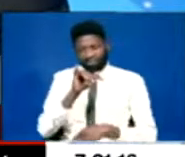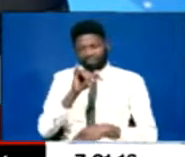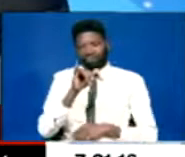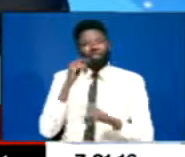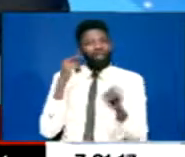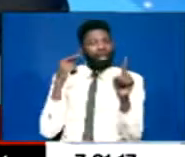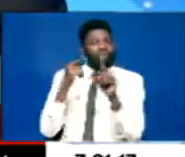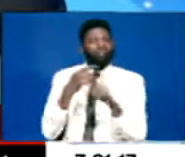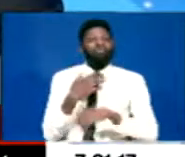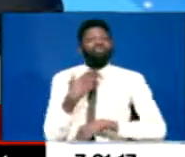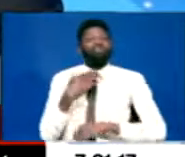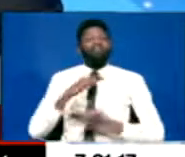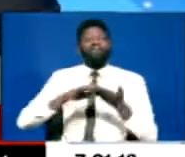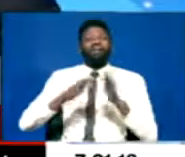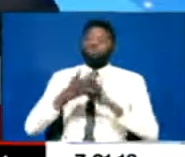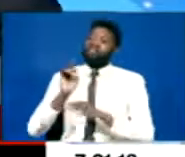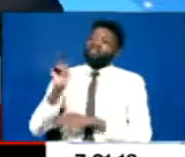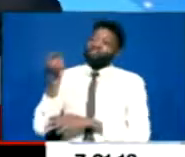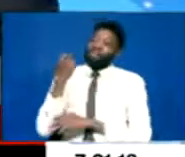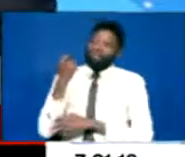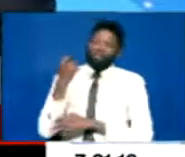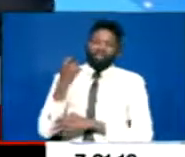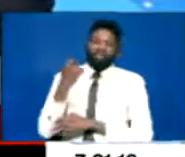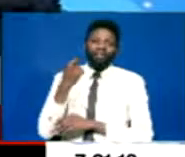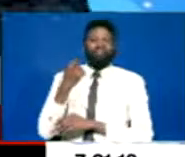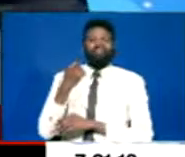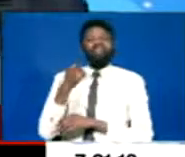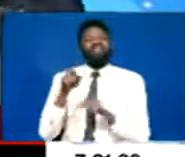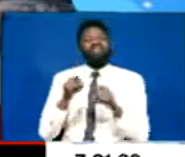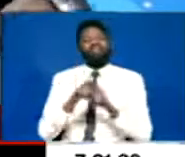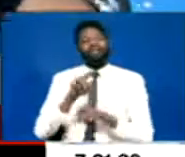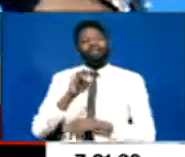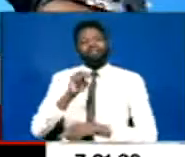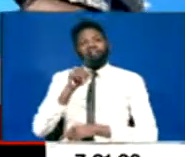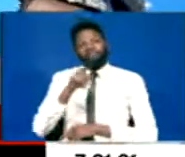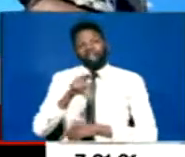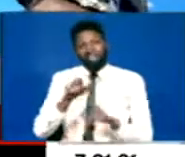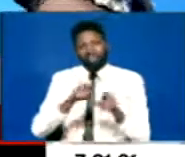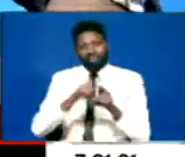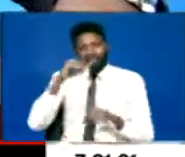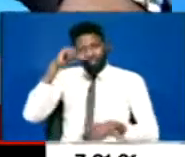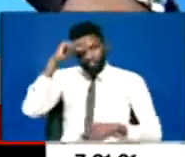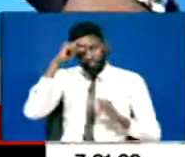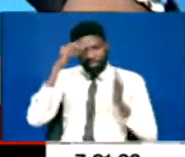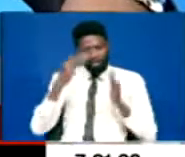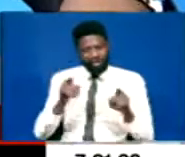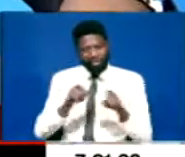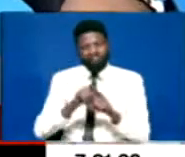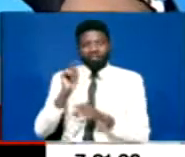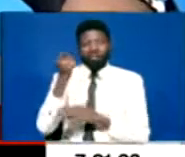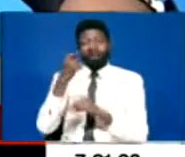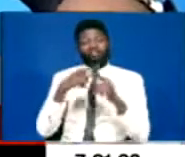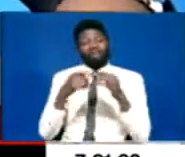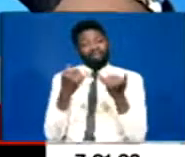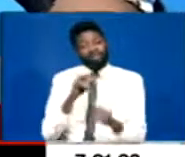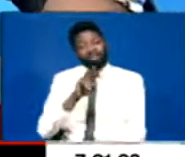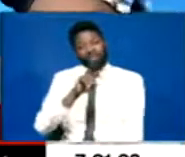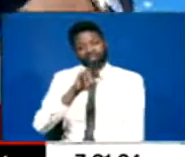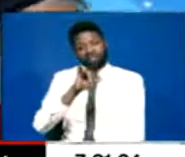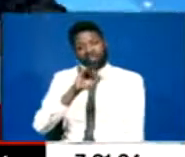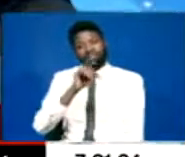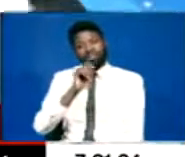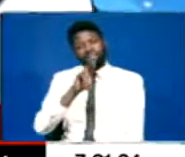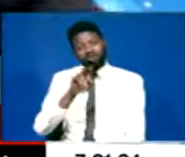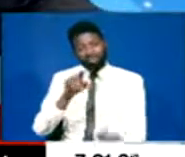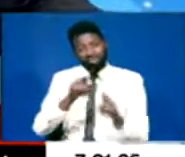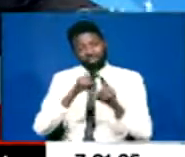president, then MP, then governor, then president again. We'll talk about it. But for now, Victor, you want to take us through a deeper profile